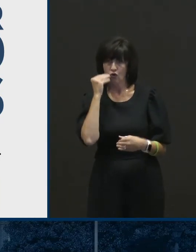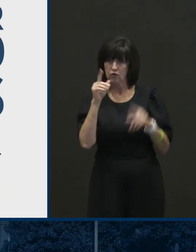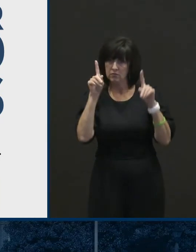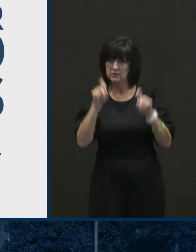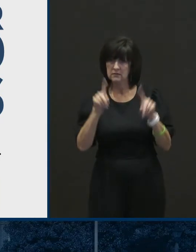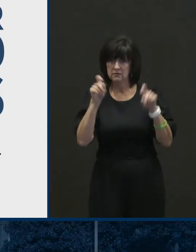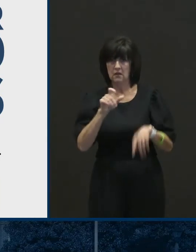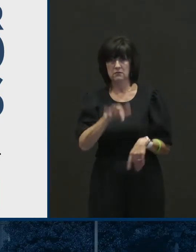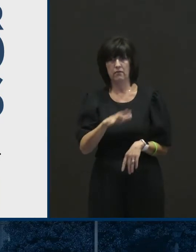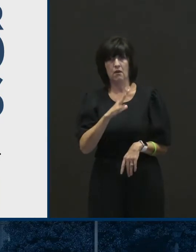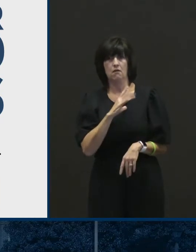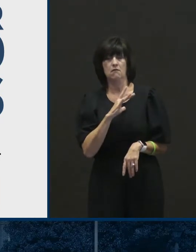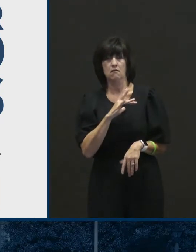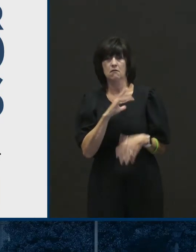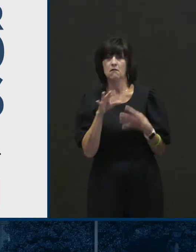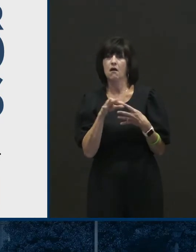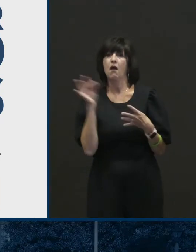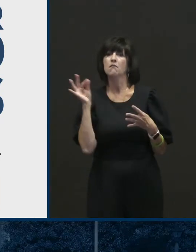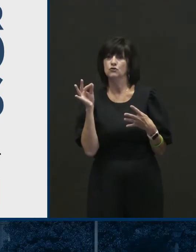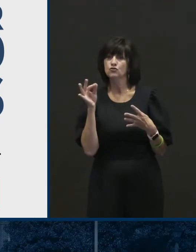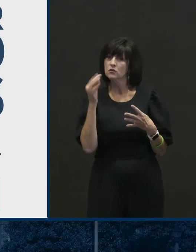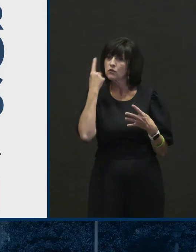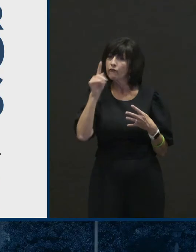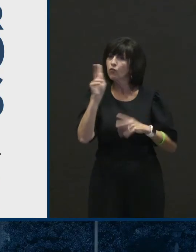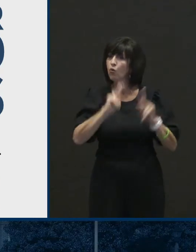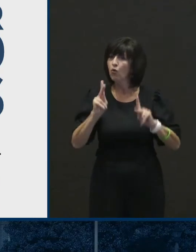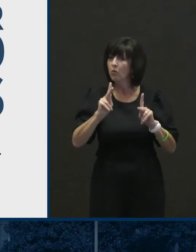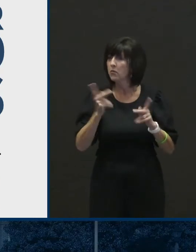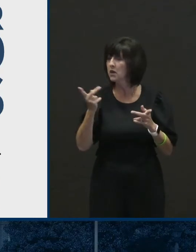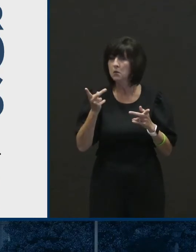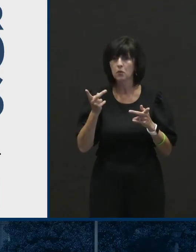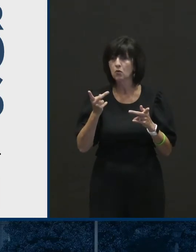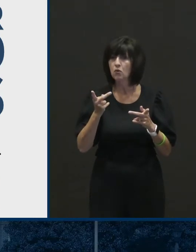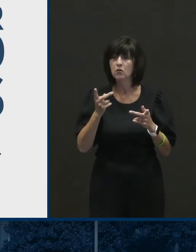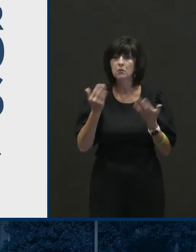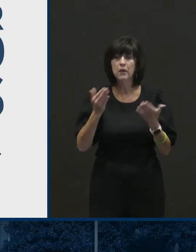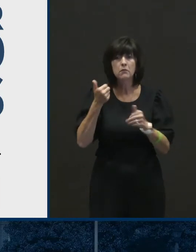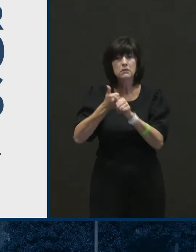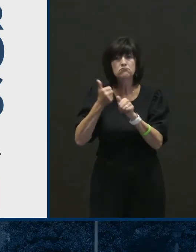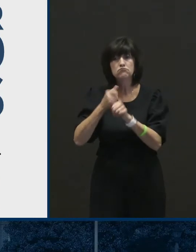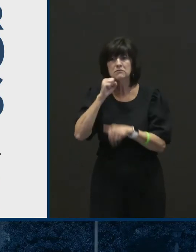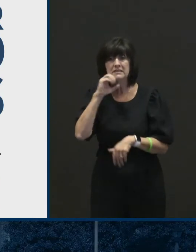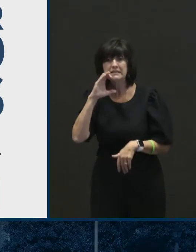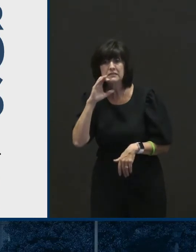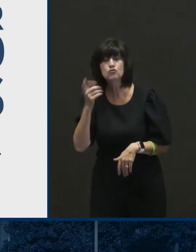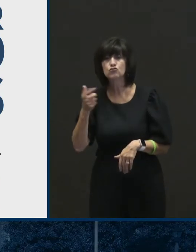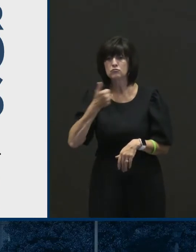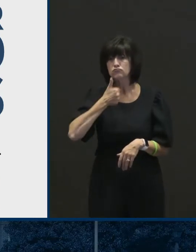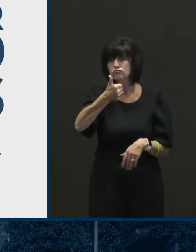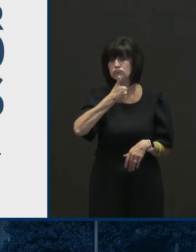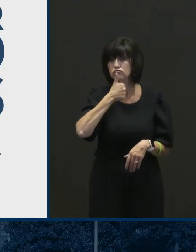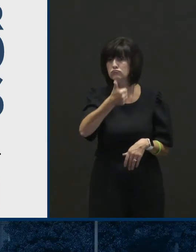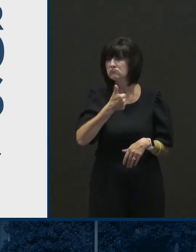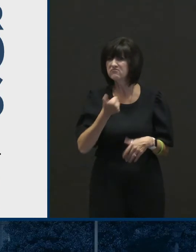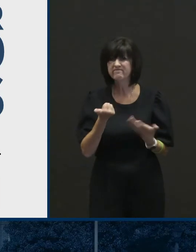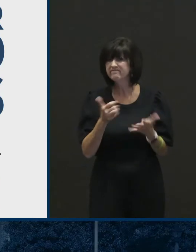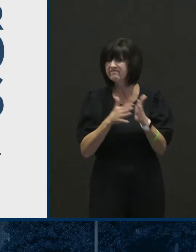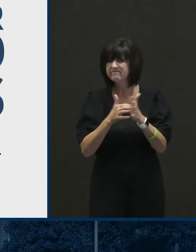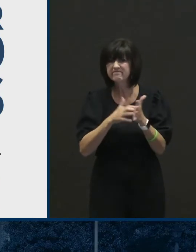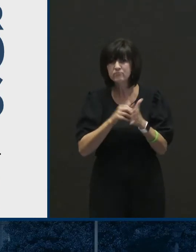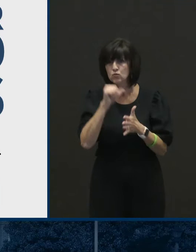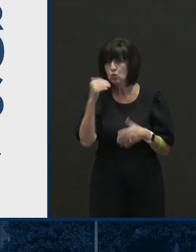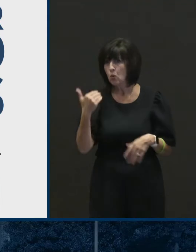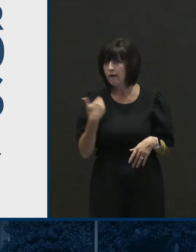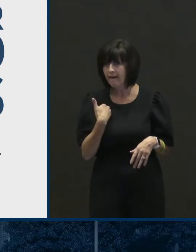great option, particularly for seniors and those who can't get out to the testing sites or were